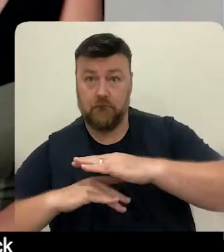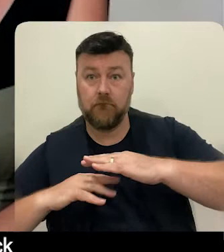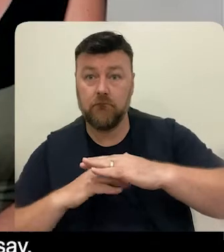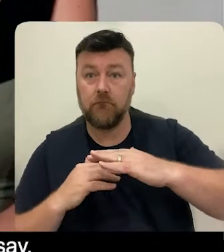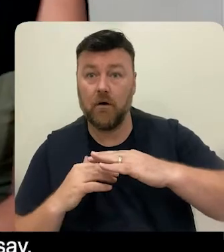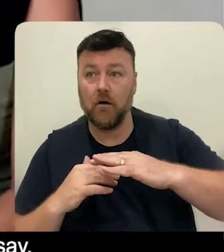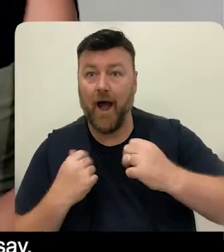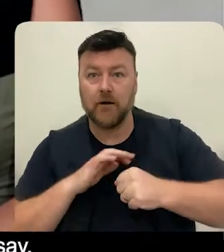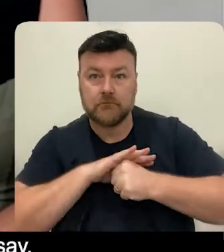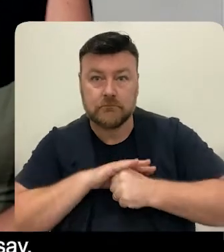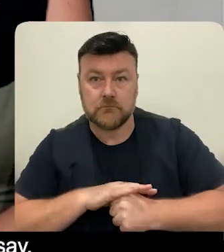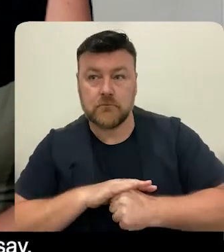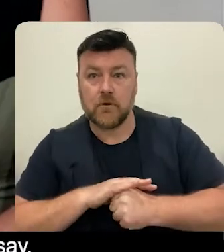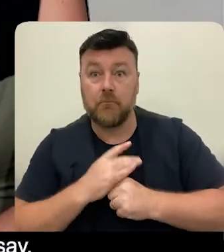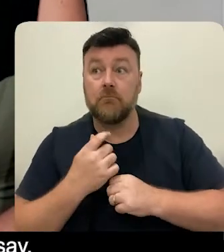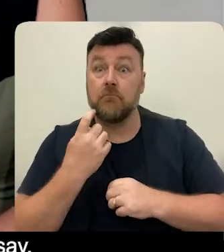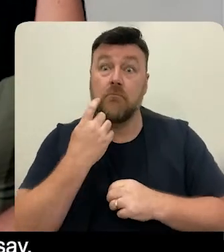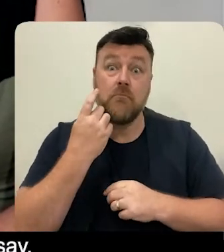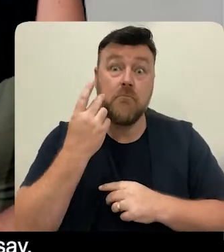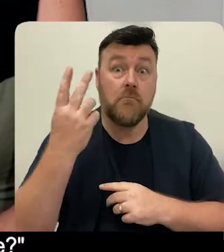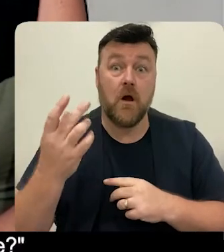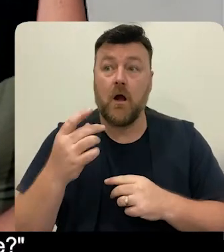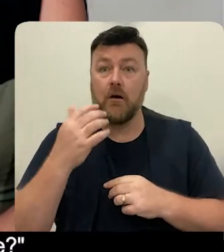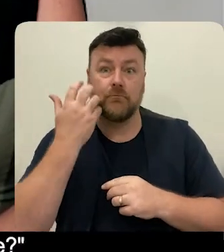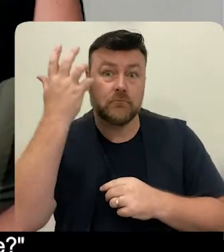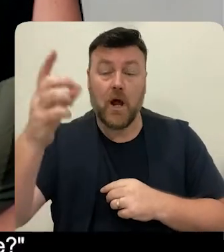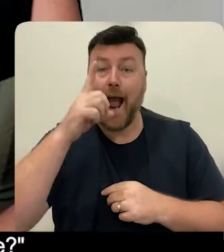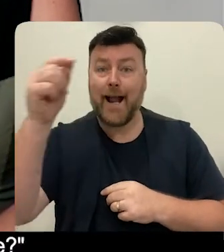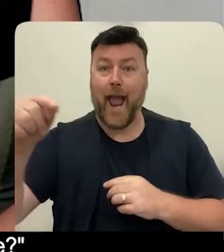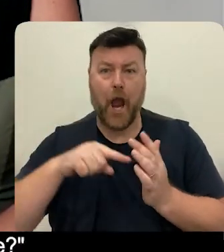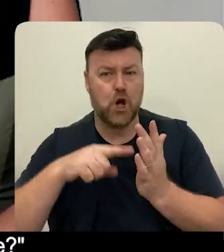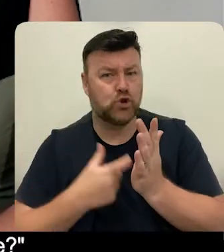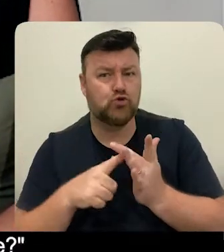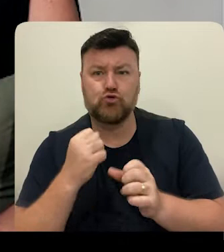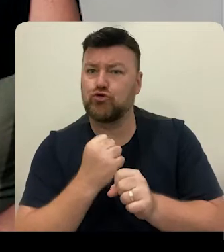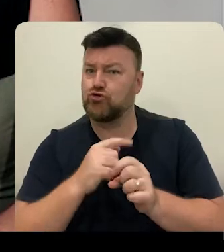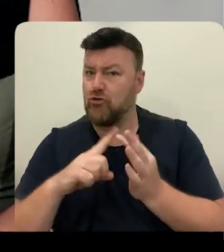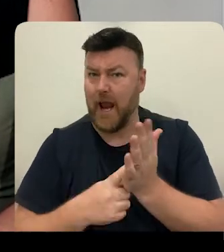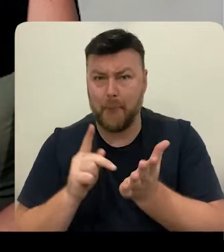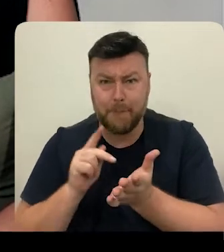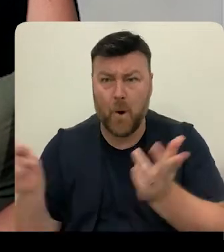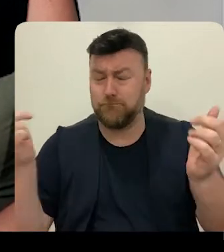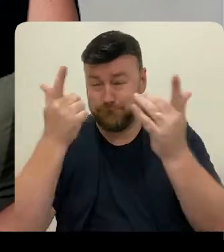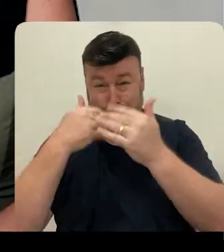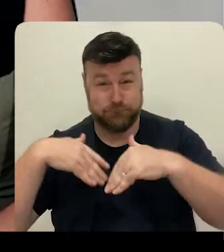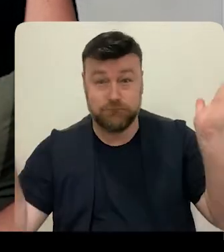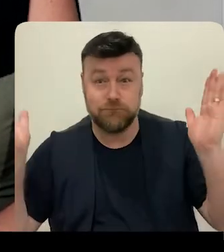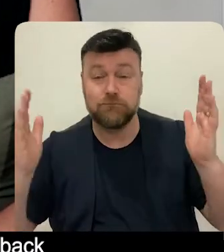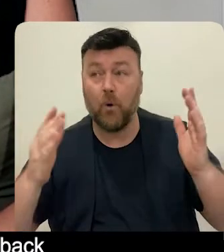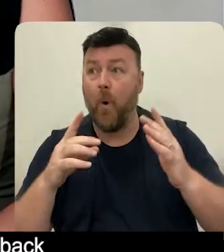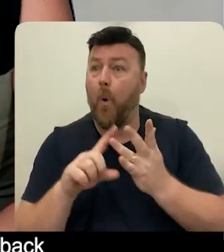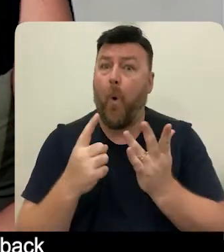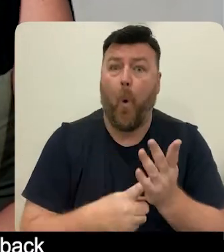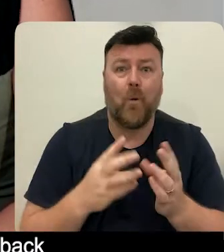the track by something quite innocuous. Someone will say, well, how could that possibly upset someone? But a smallest trigger that's a reminder